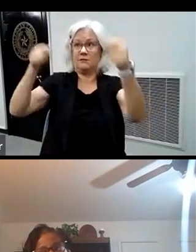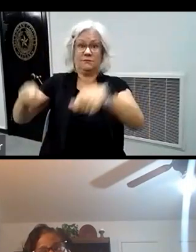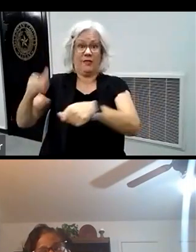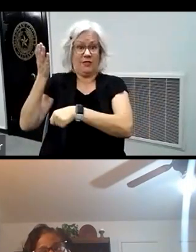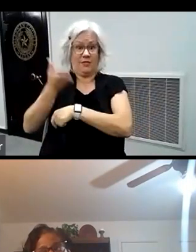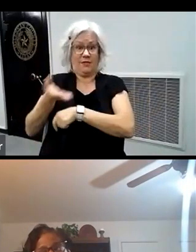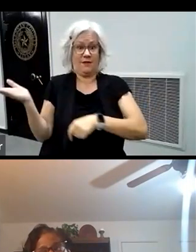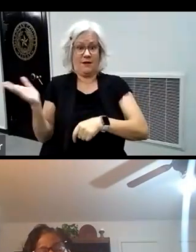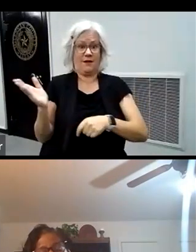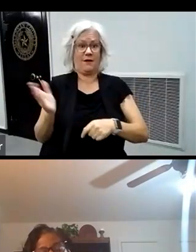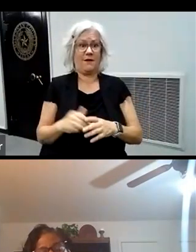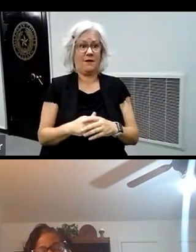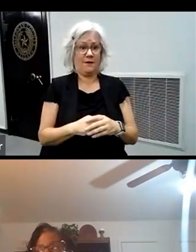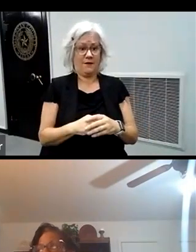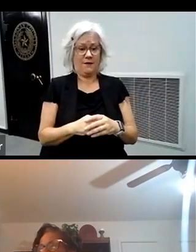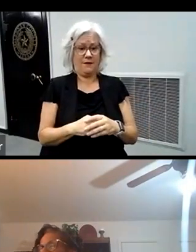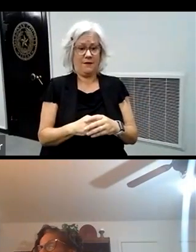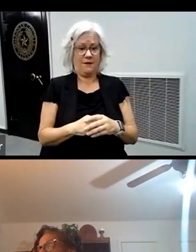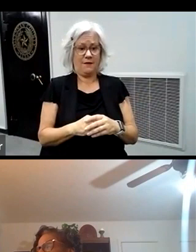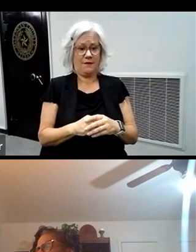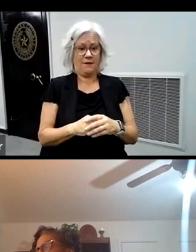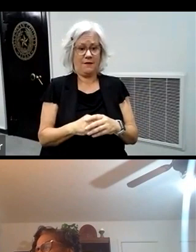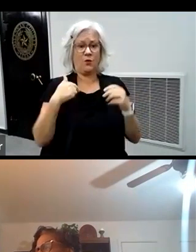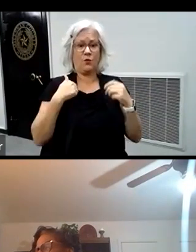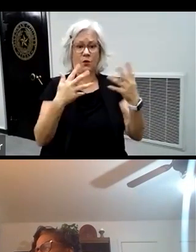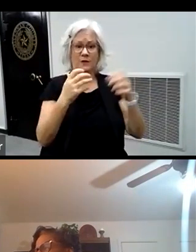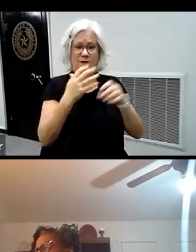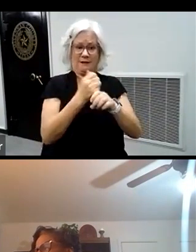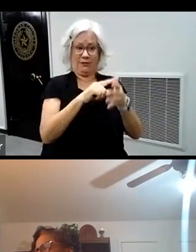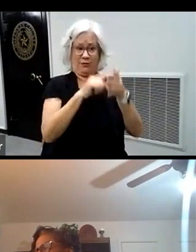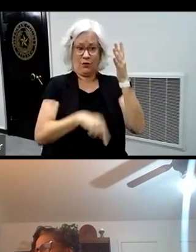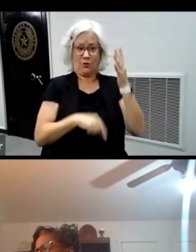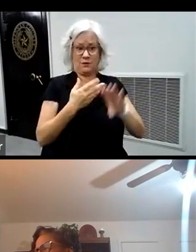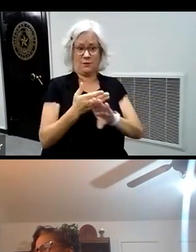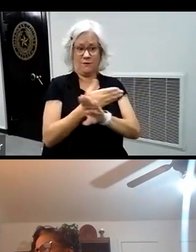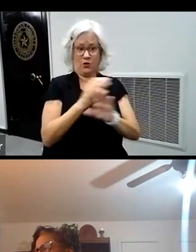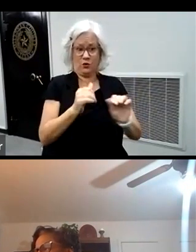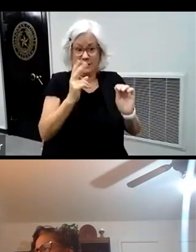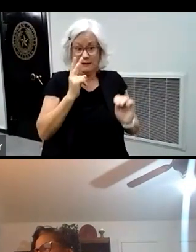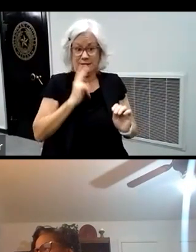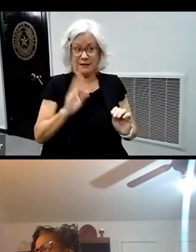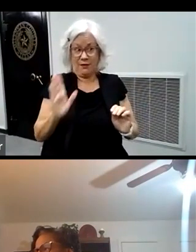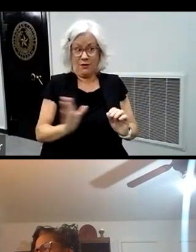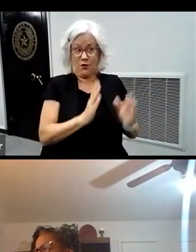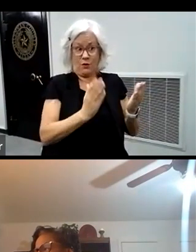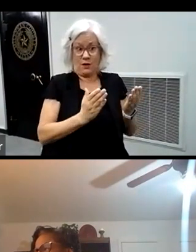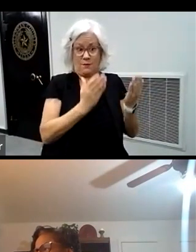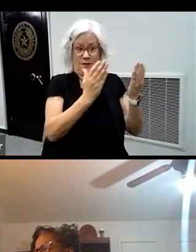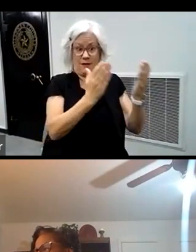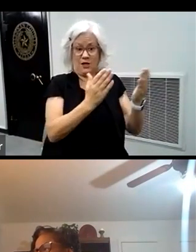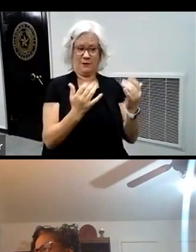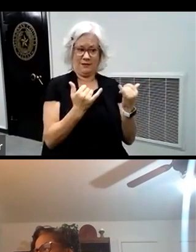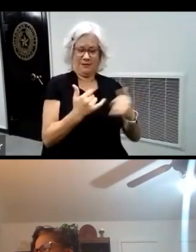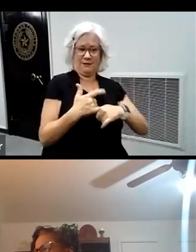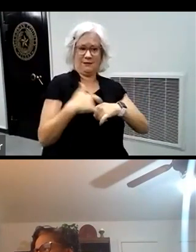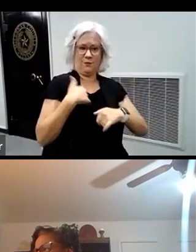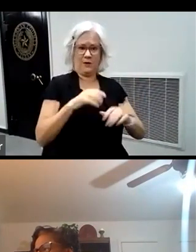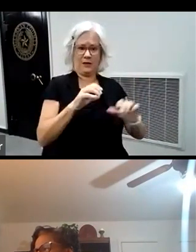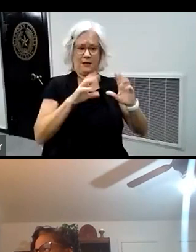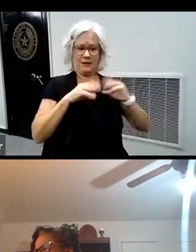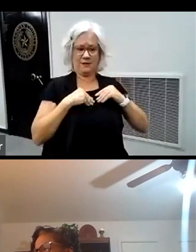can be discussed during budget, but wanted to get these before the court so you could see what their recommendations were. So at this time, we can accept these